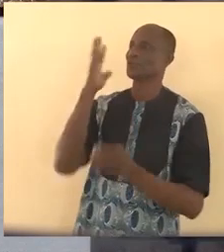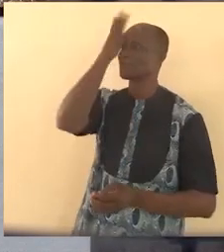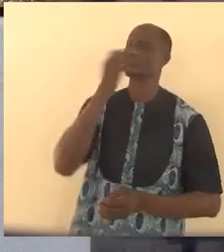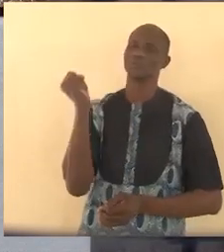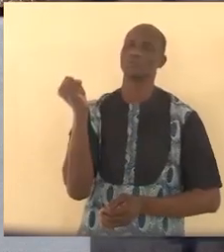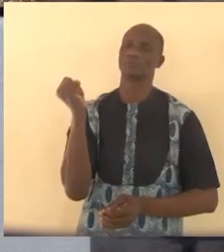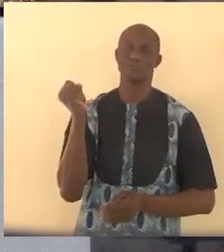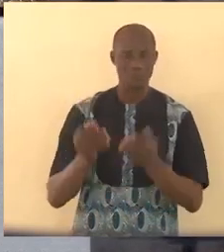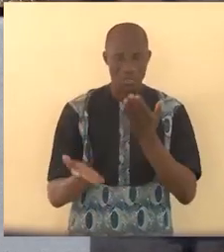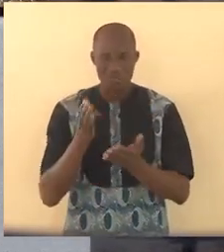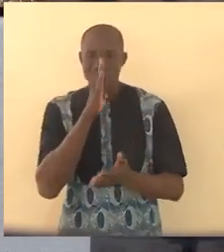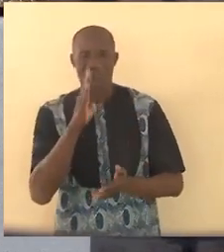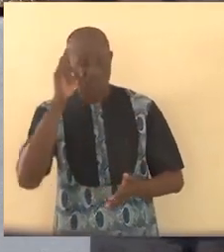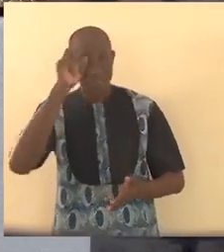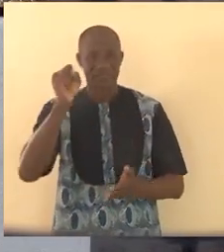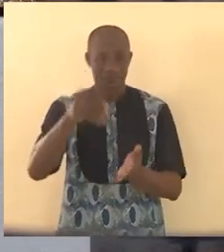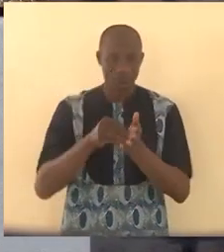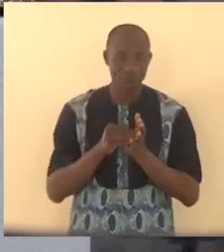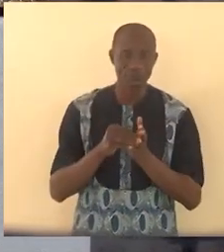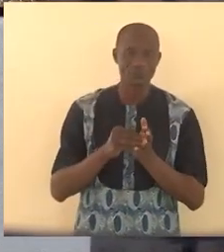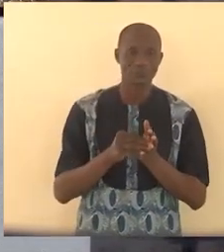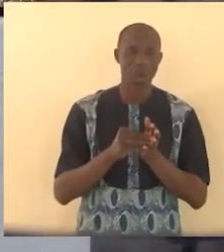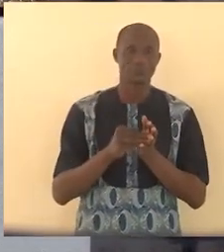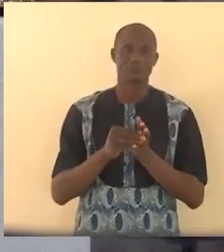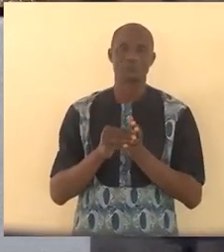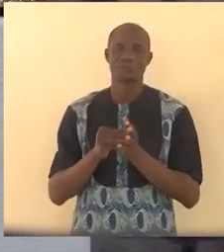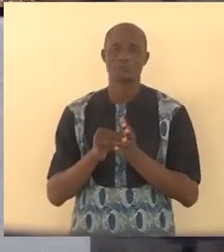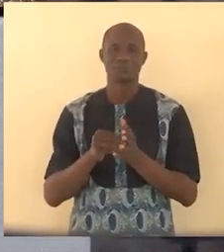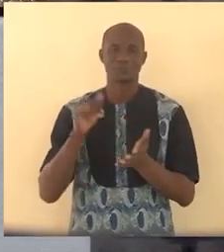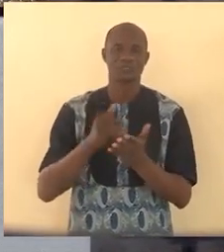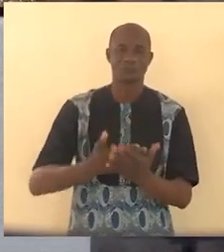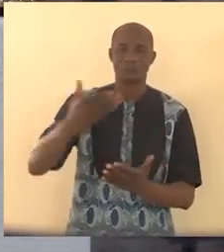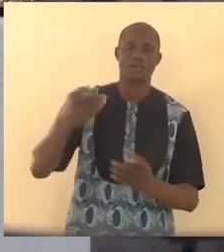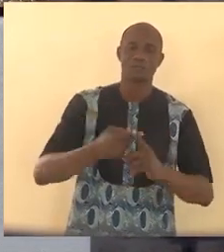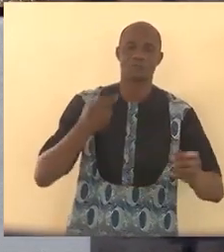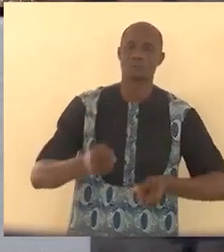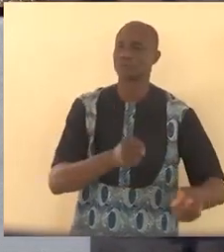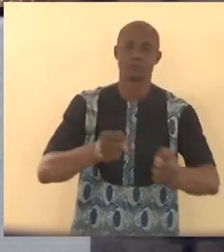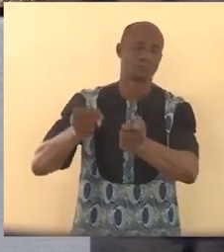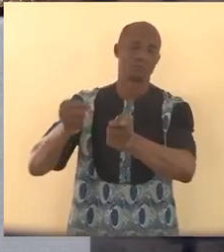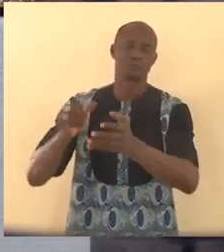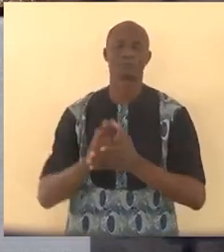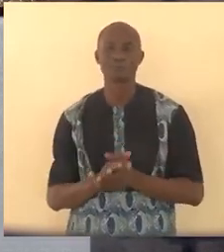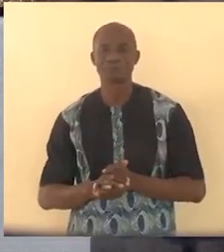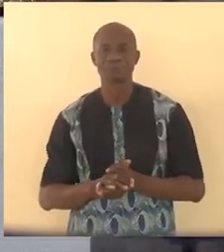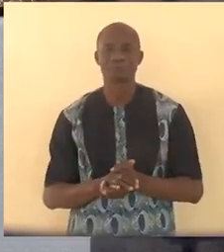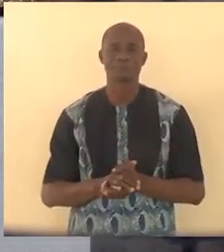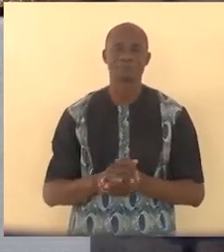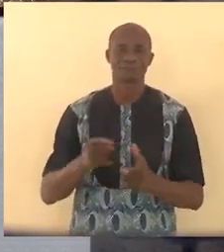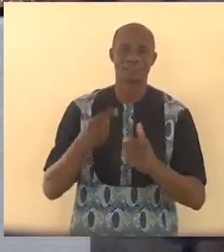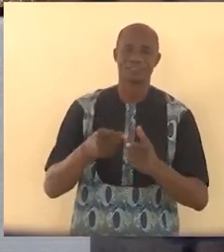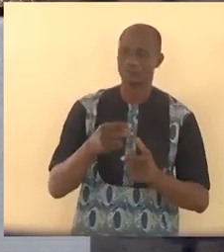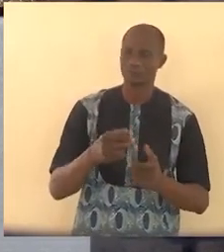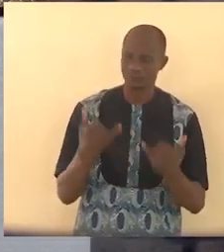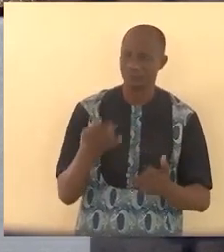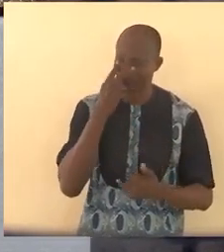Right? So maybe his own is like my own that we got from the streets for those people who are selling on the road. Then